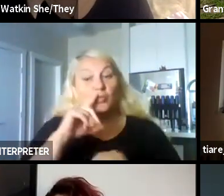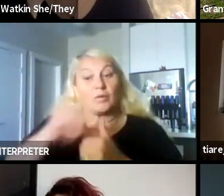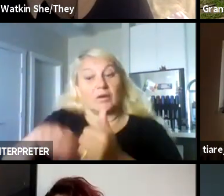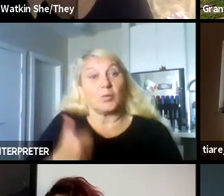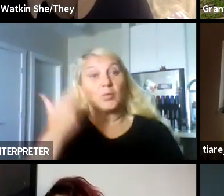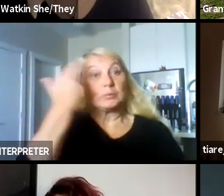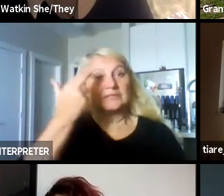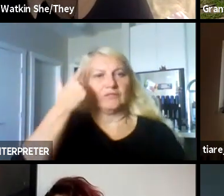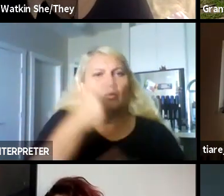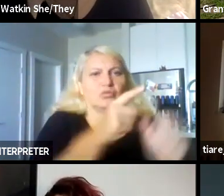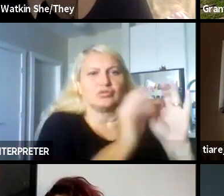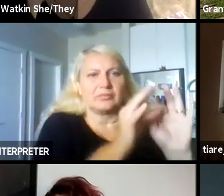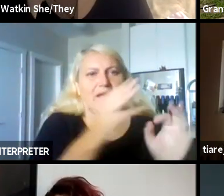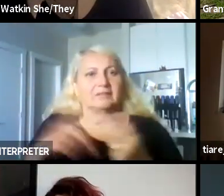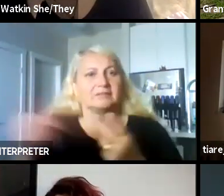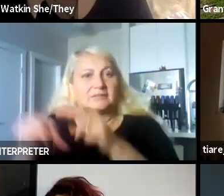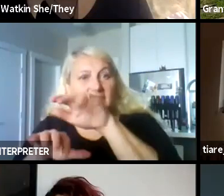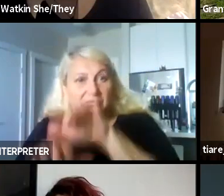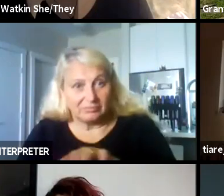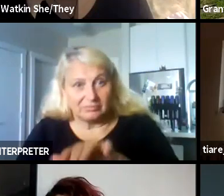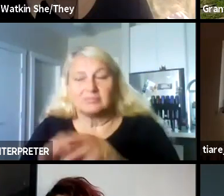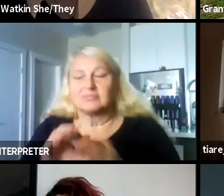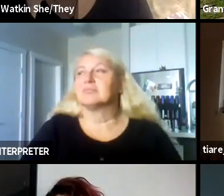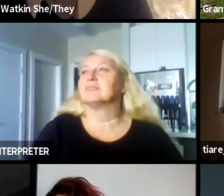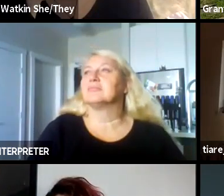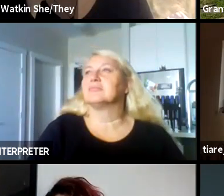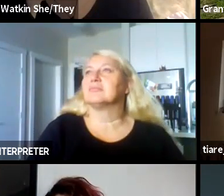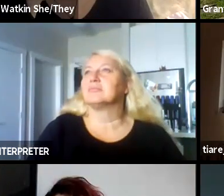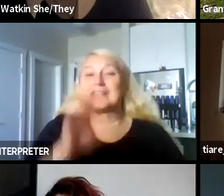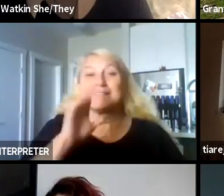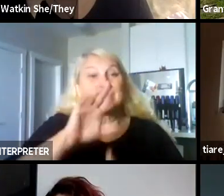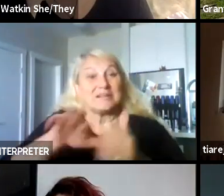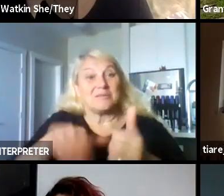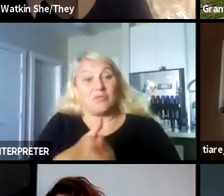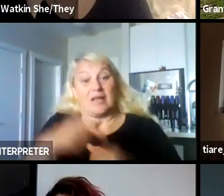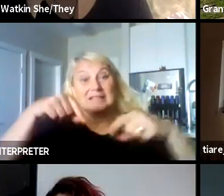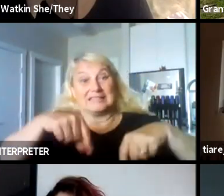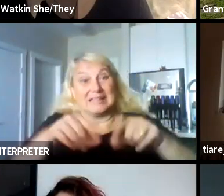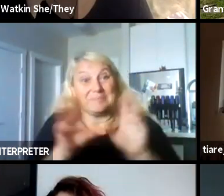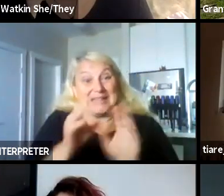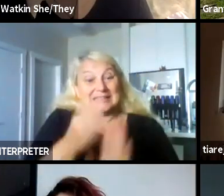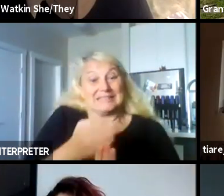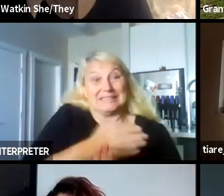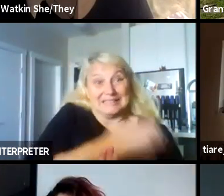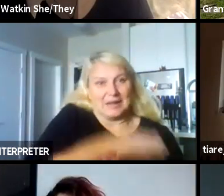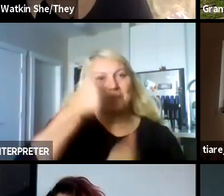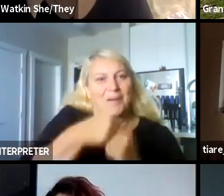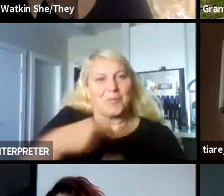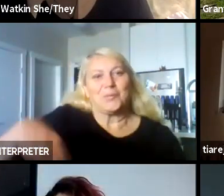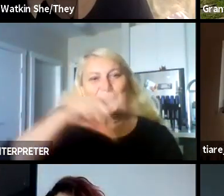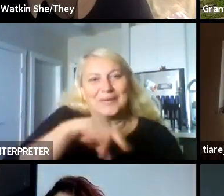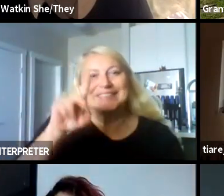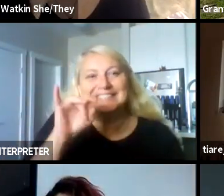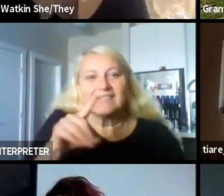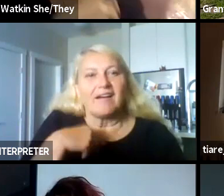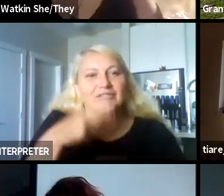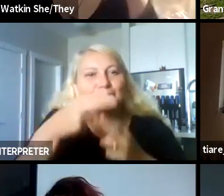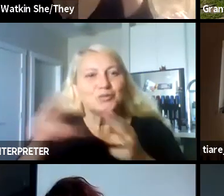Let's see, we made sure to have a meeting prior to this meeting to practice some of this with each other.